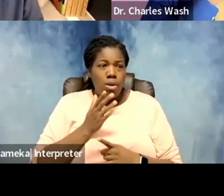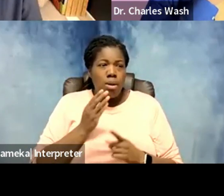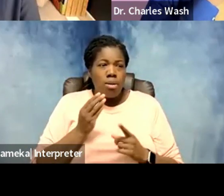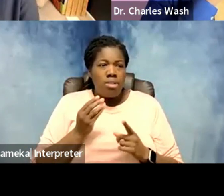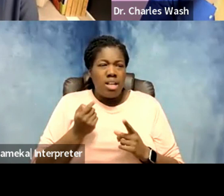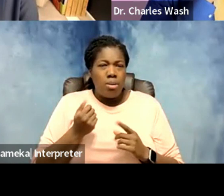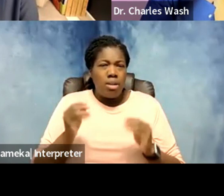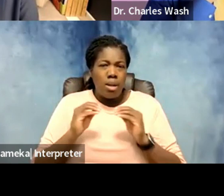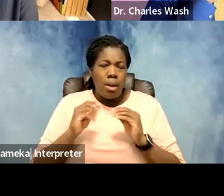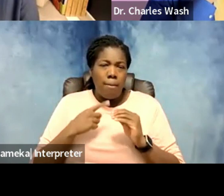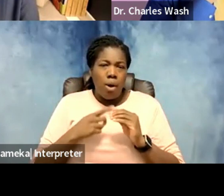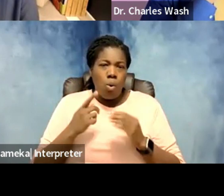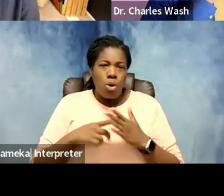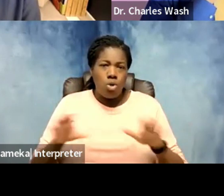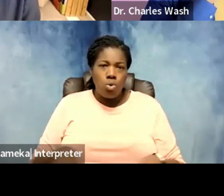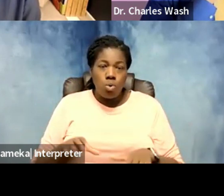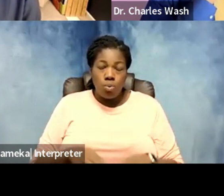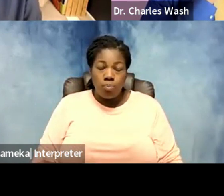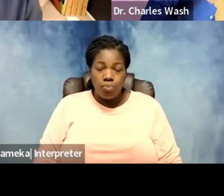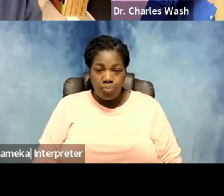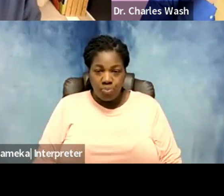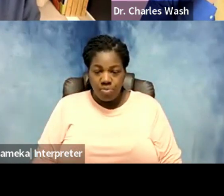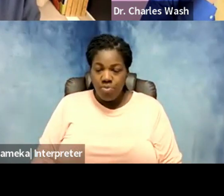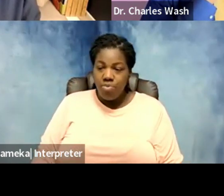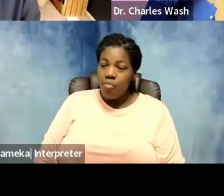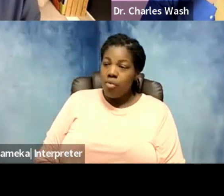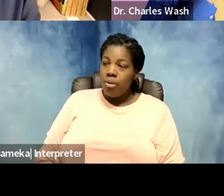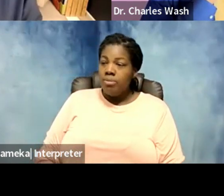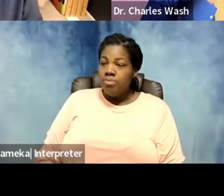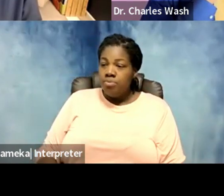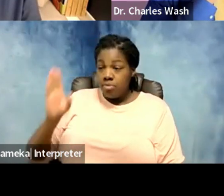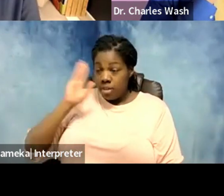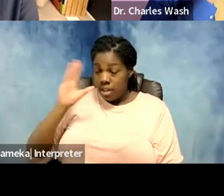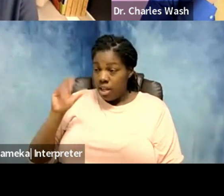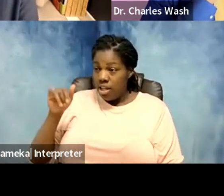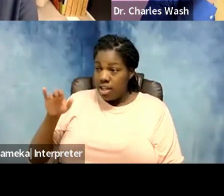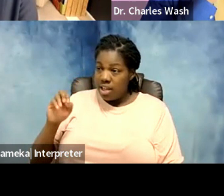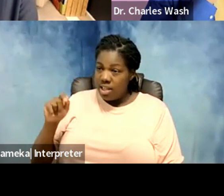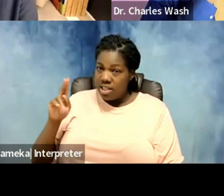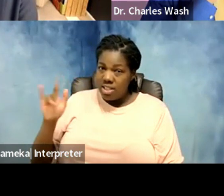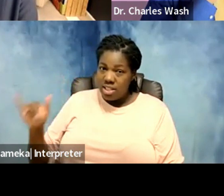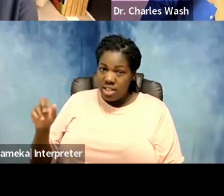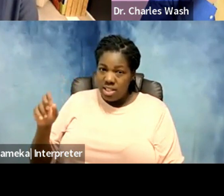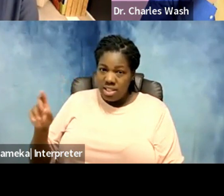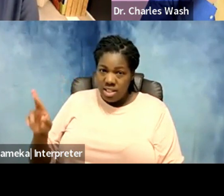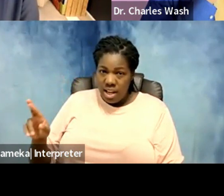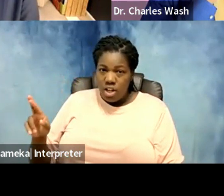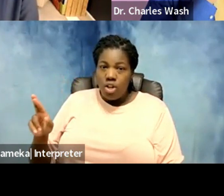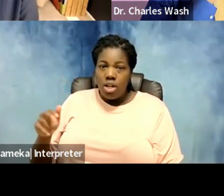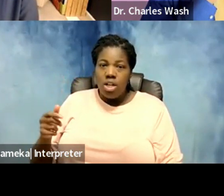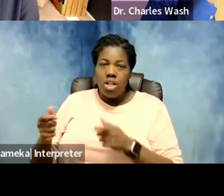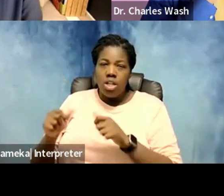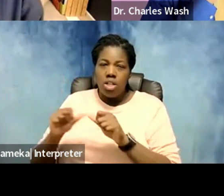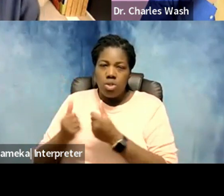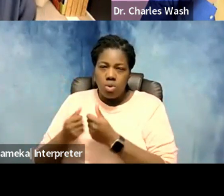bit about what you do. Absolutely. So my name is Cassie Snyder. I am the Associate Director of Adoptions and our Youth Transition Services Department